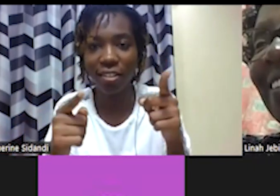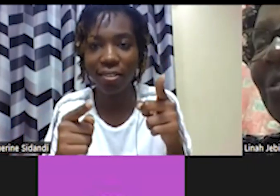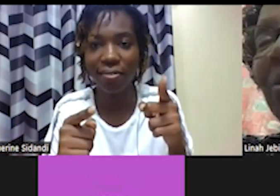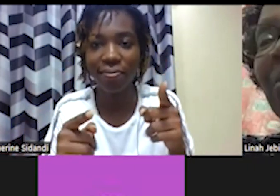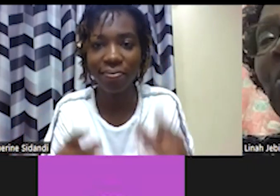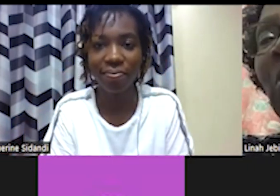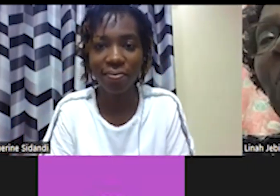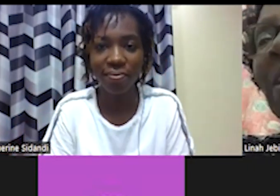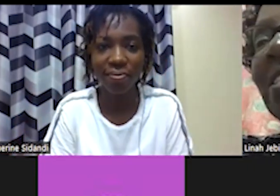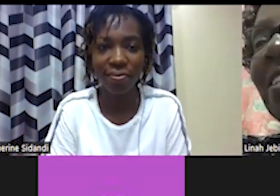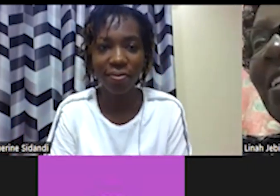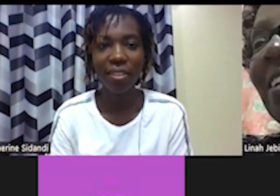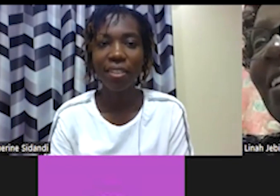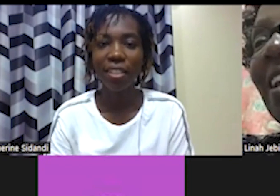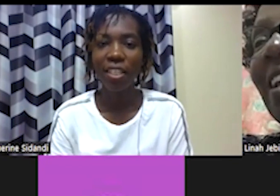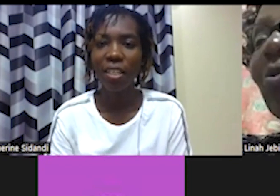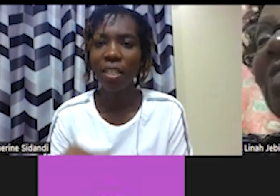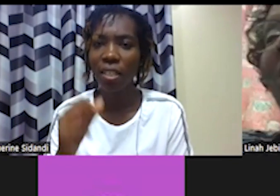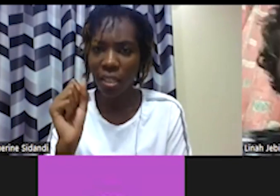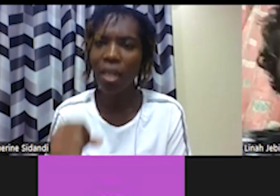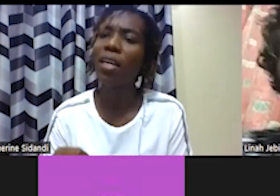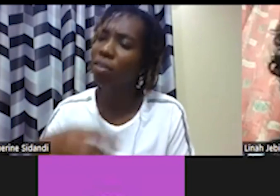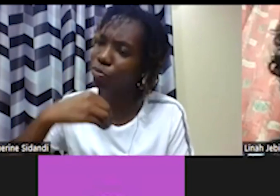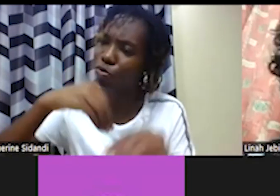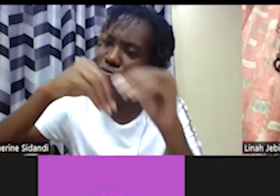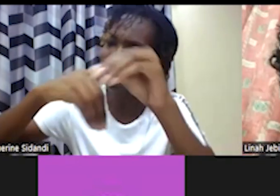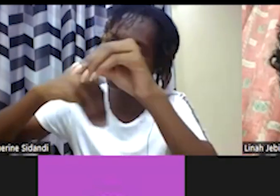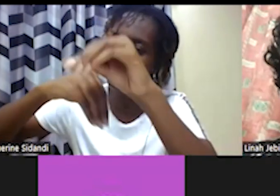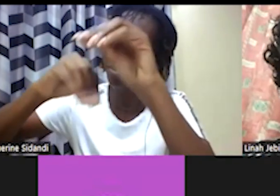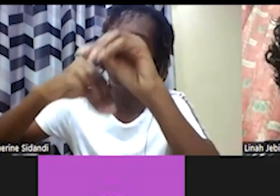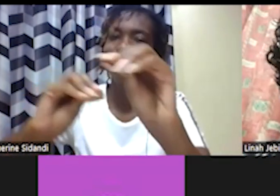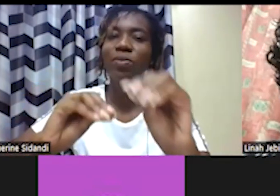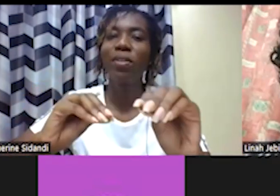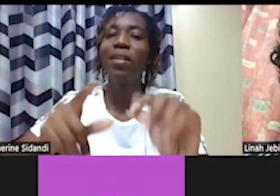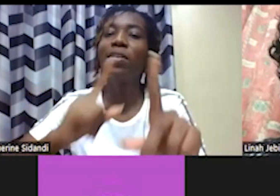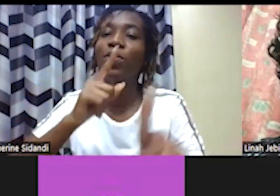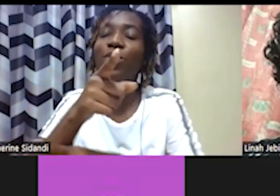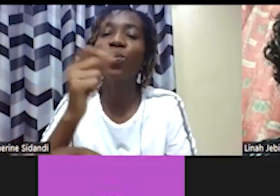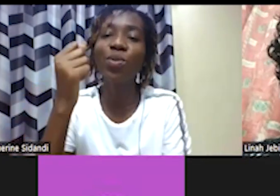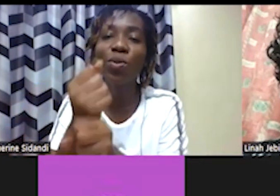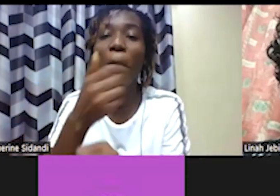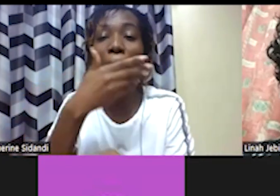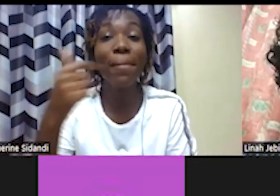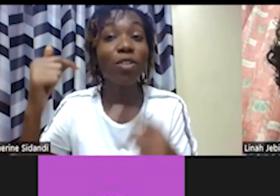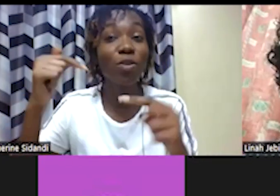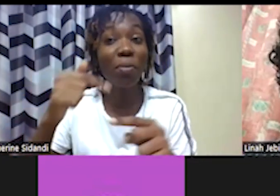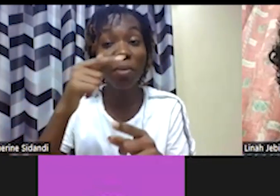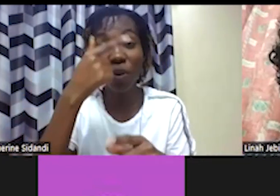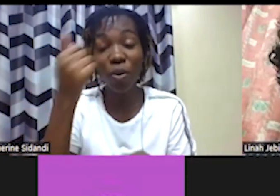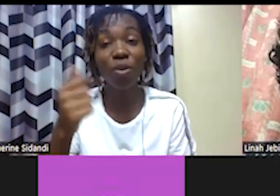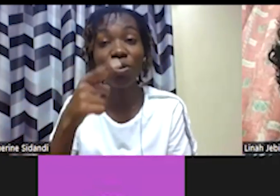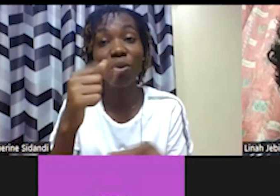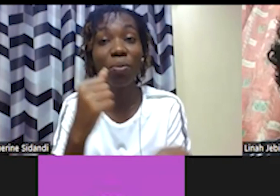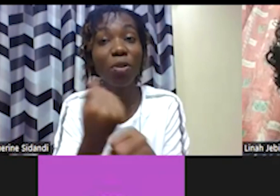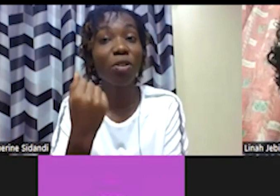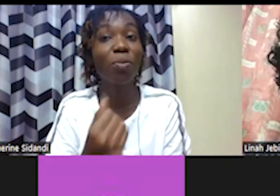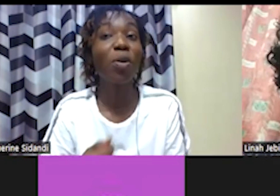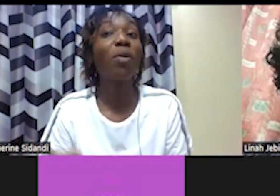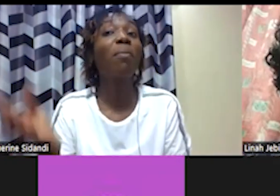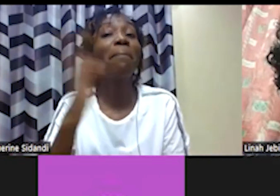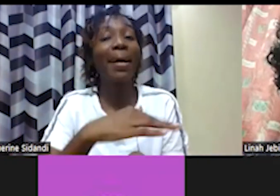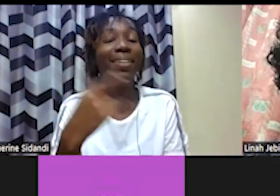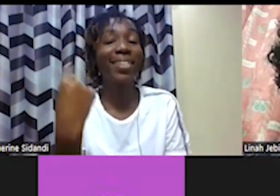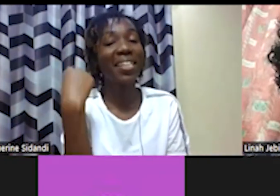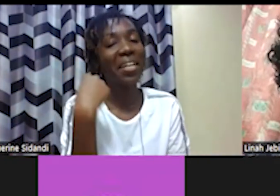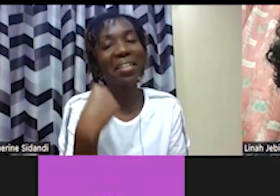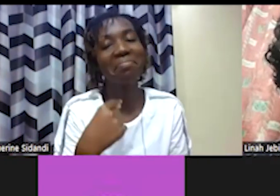Yeah. Tusonga So tukisonga. tunasonga tukisonganga. So just do your best today because you cannot return yesterday. So what